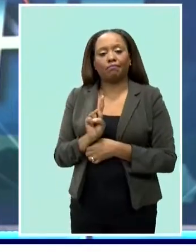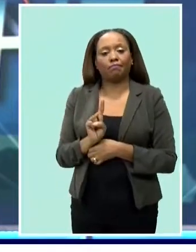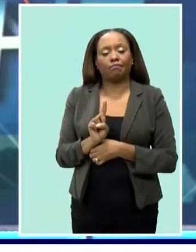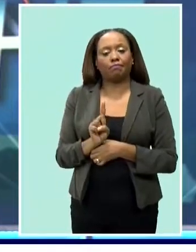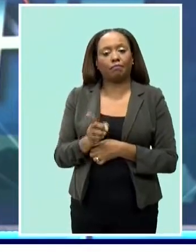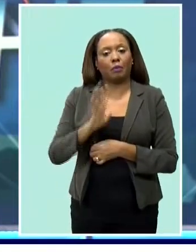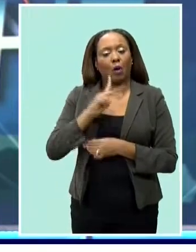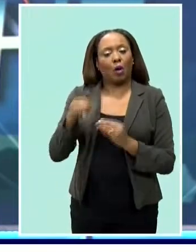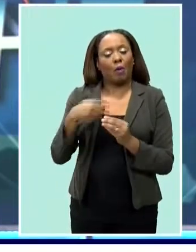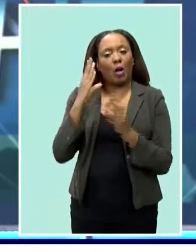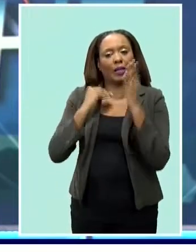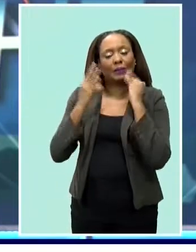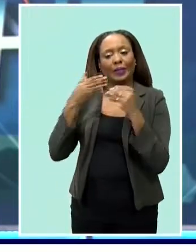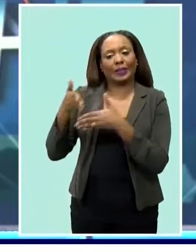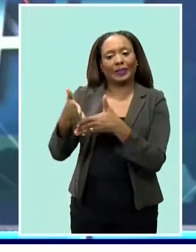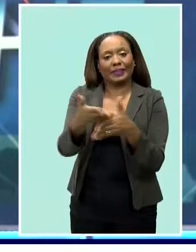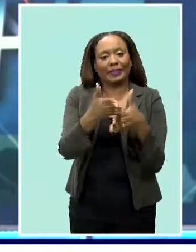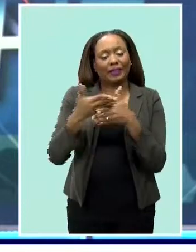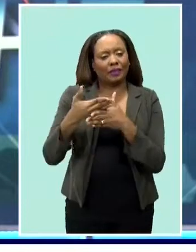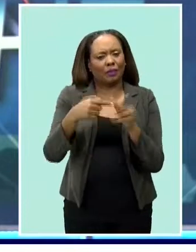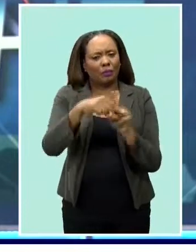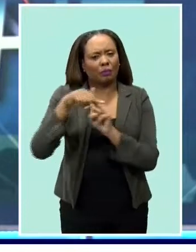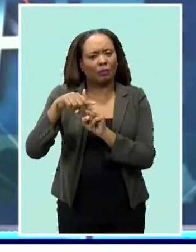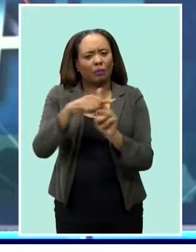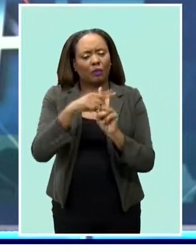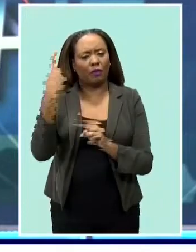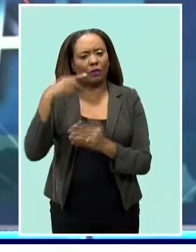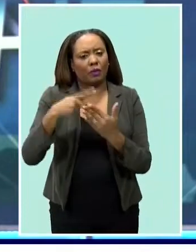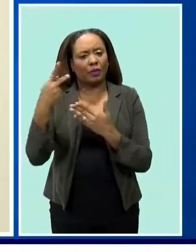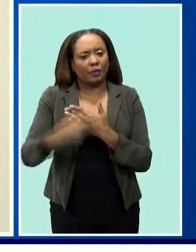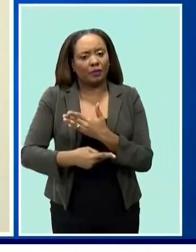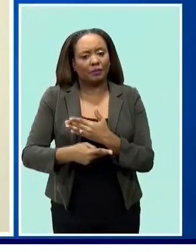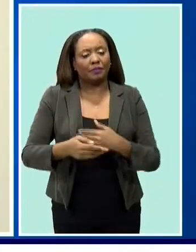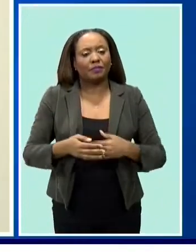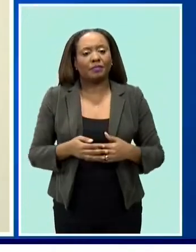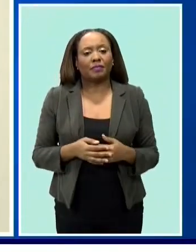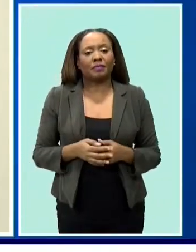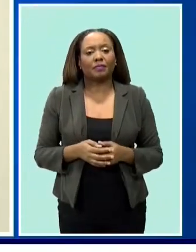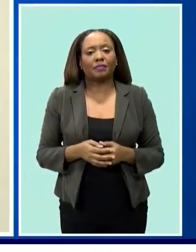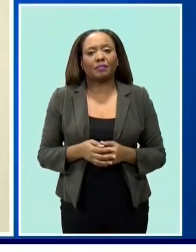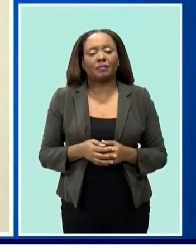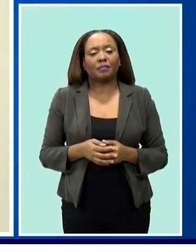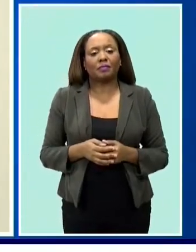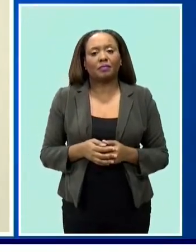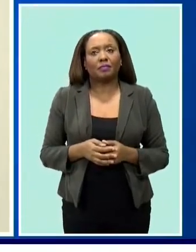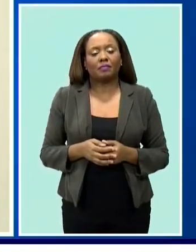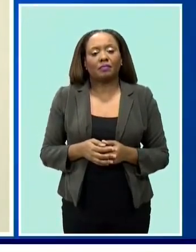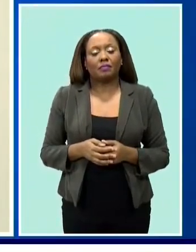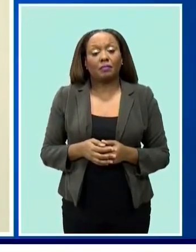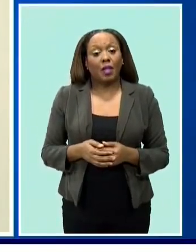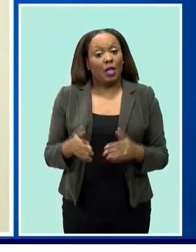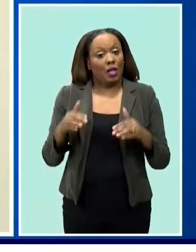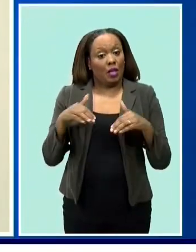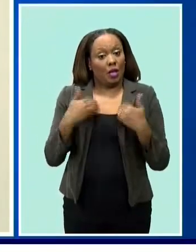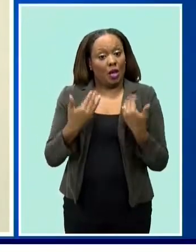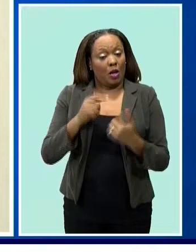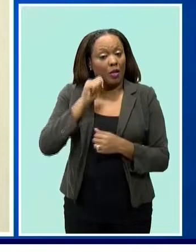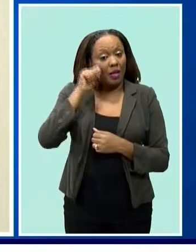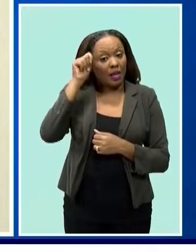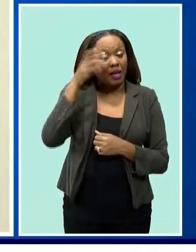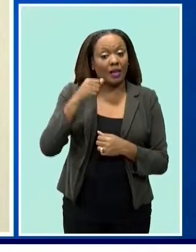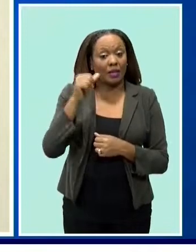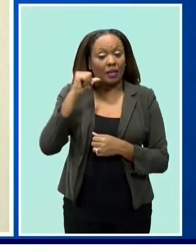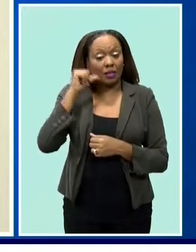their experiences. They had positive reviews of the program. For the young teens and young adults out there,